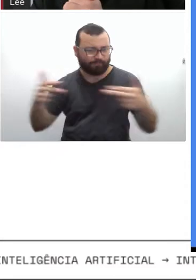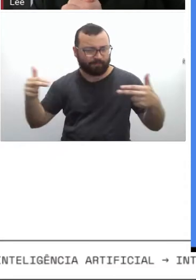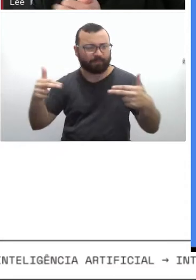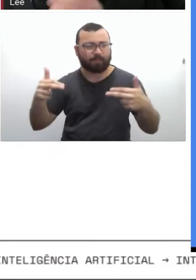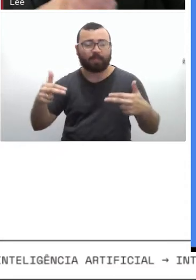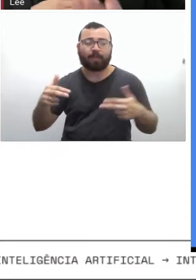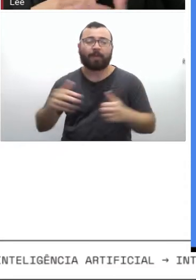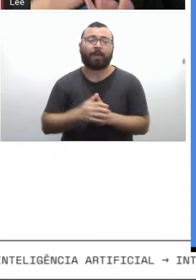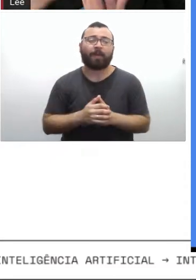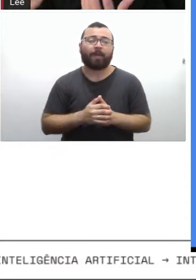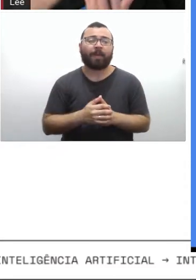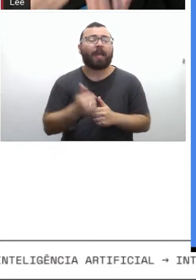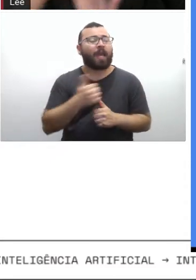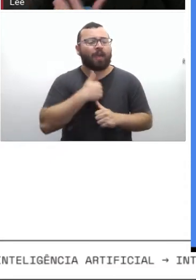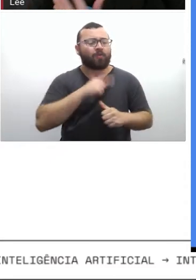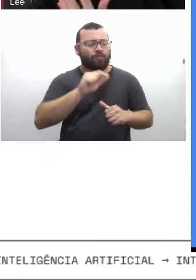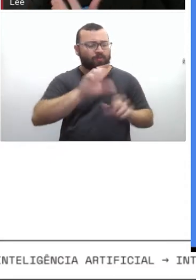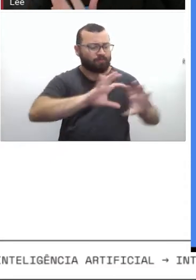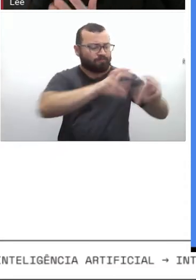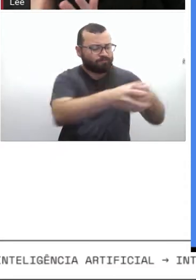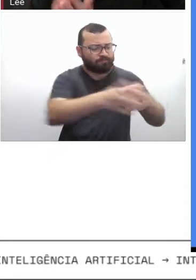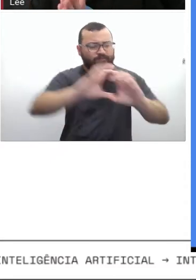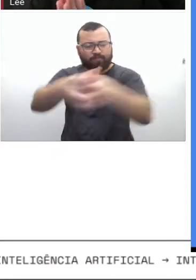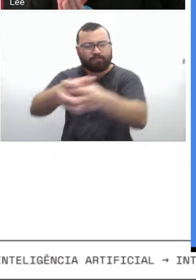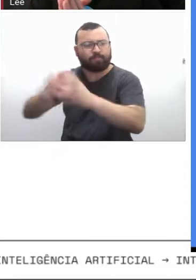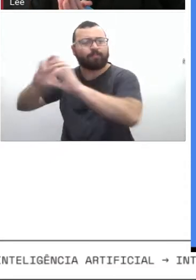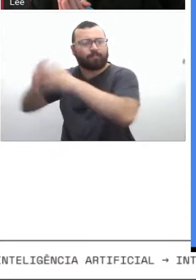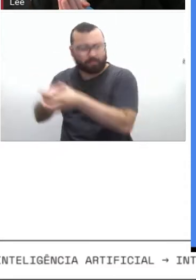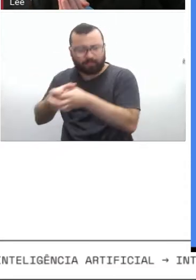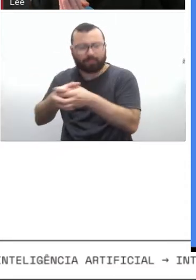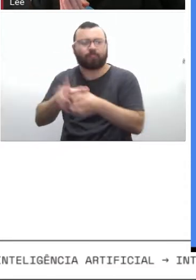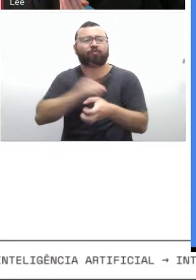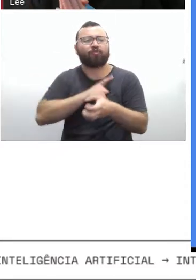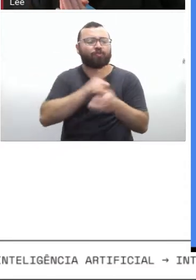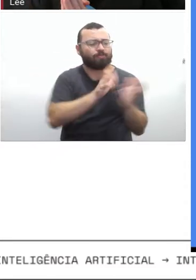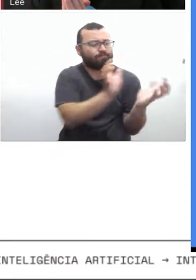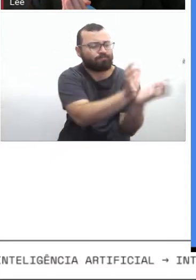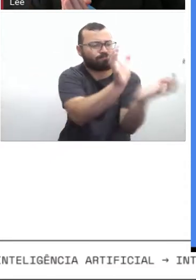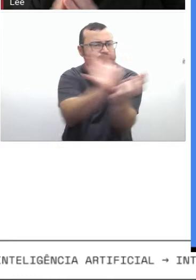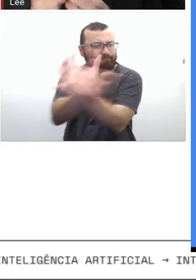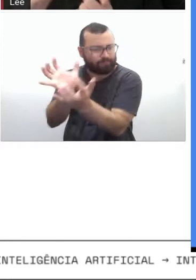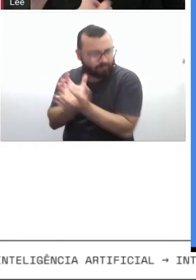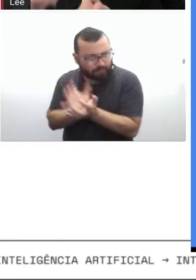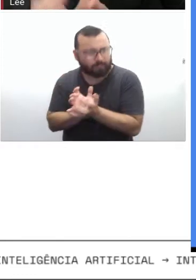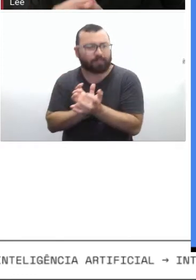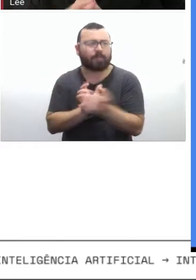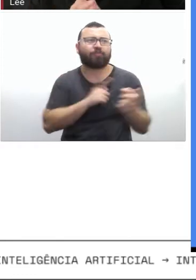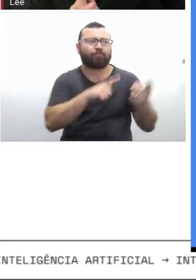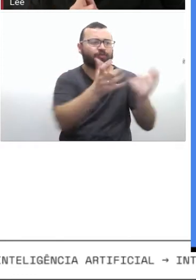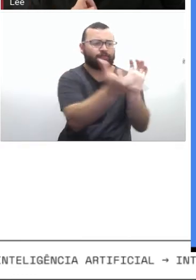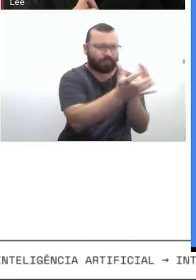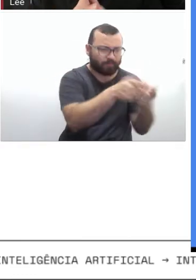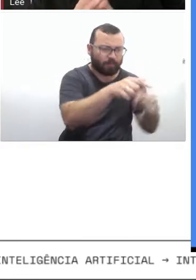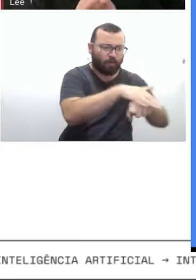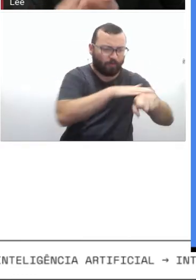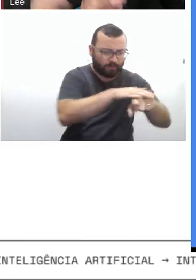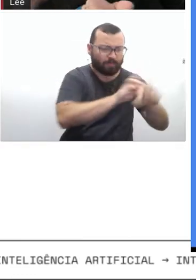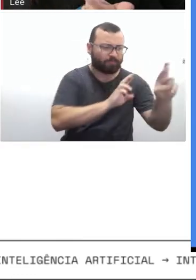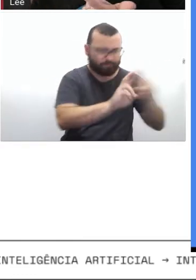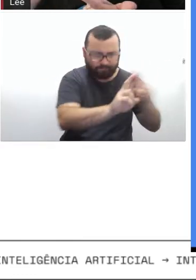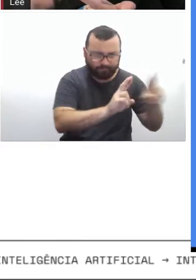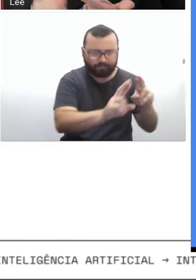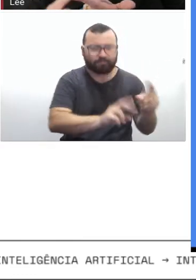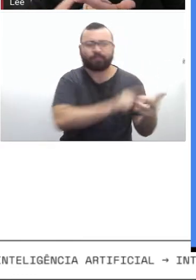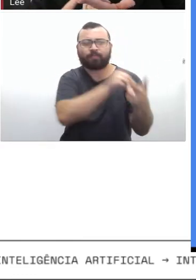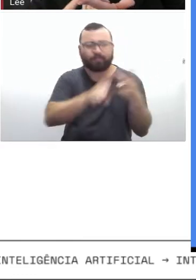to capture. And I group them in a couple of sub categories. Like you have the conversational related metrics,